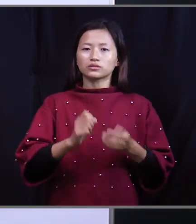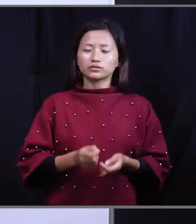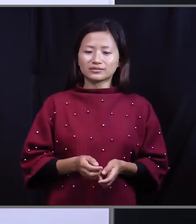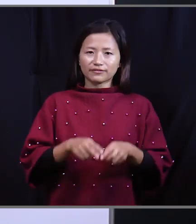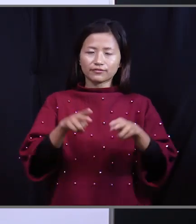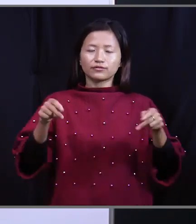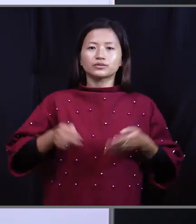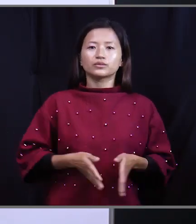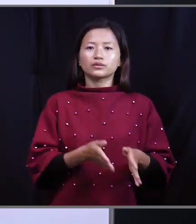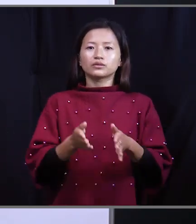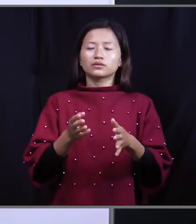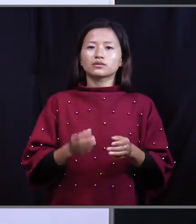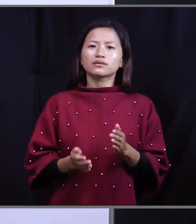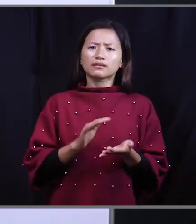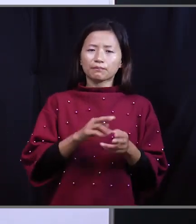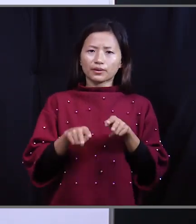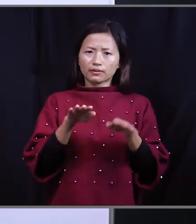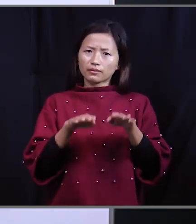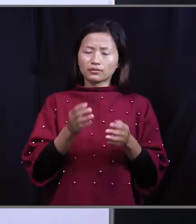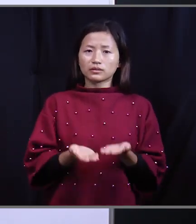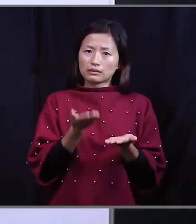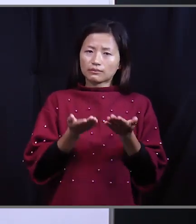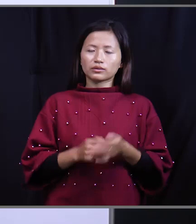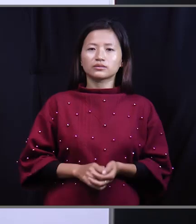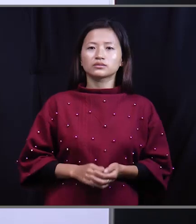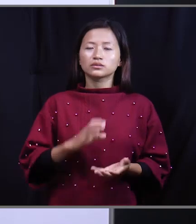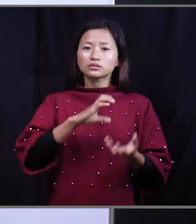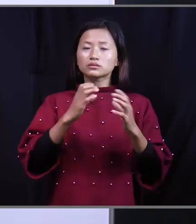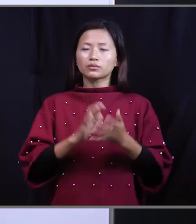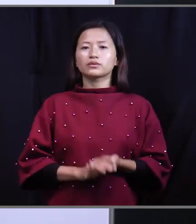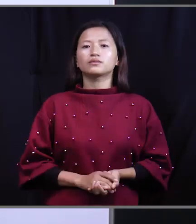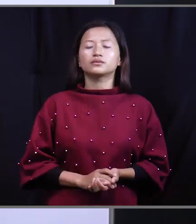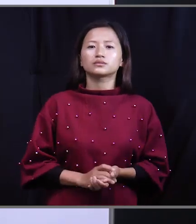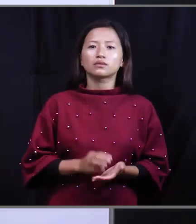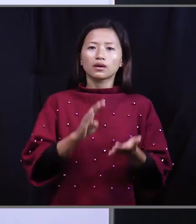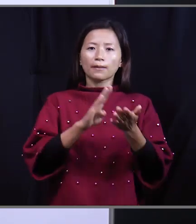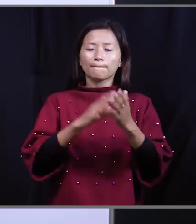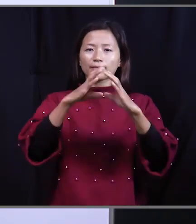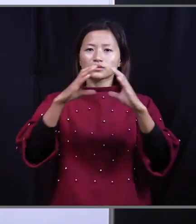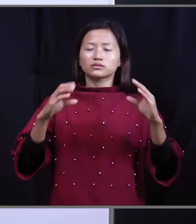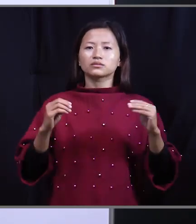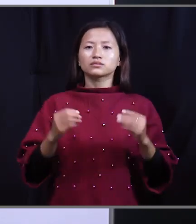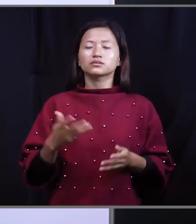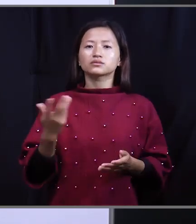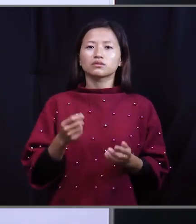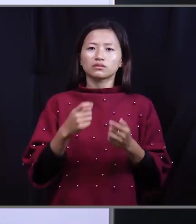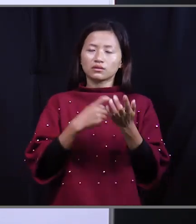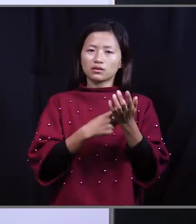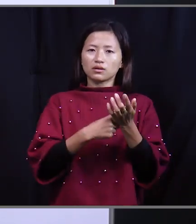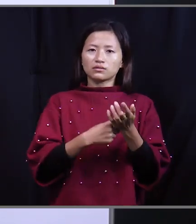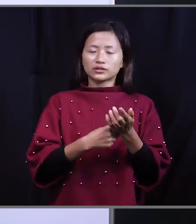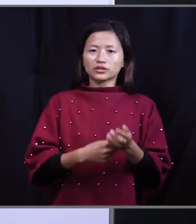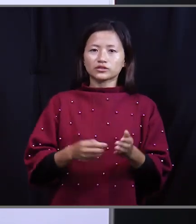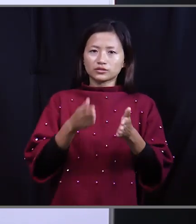as compared to meiosis 2. Remember that. When you talk about meiosis, it is also called what? Reductional